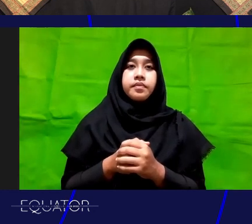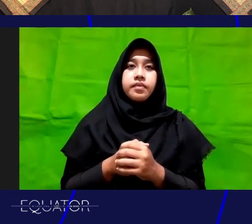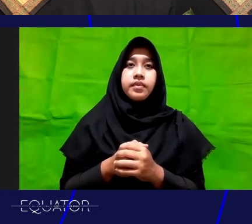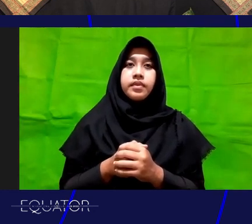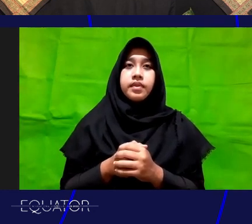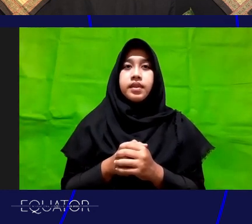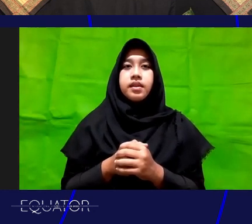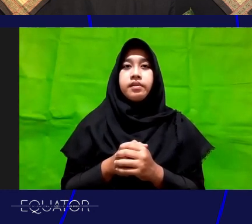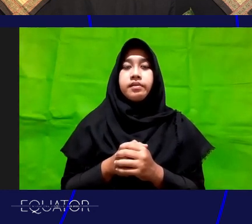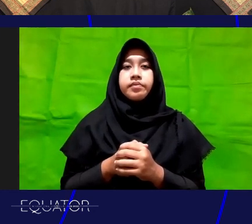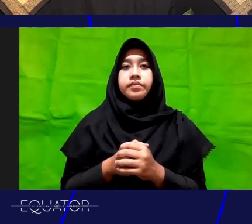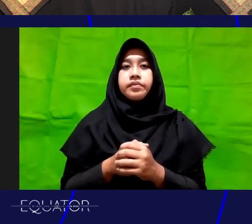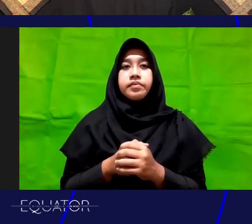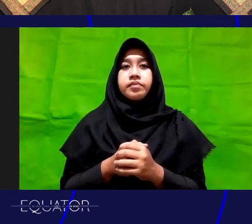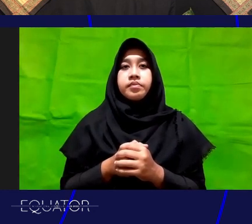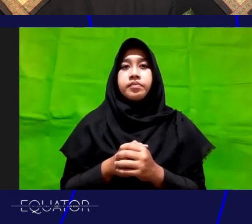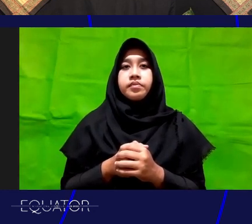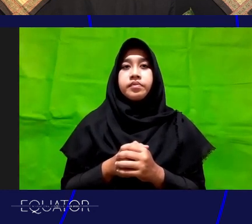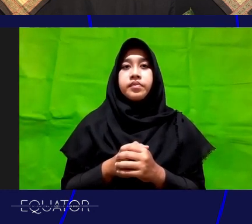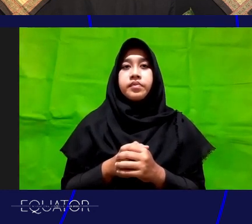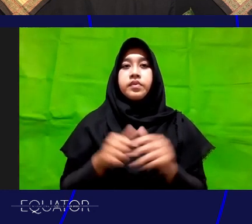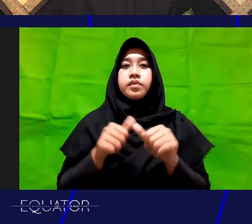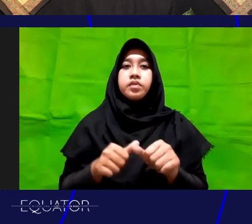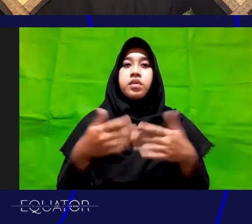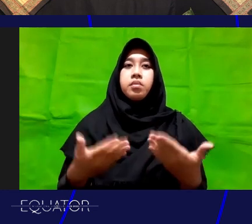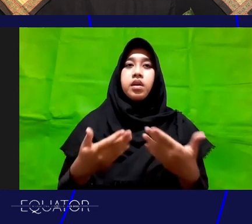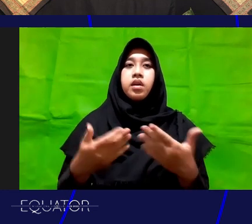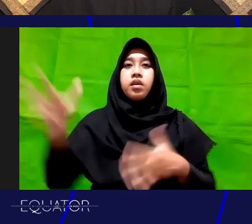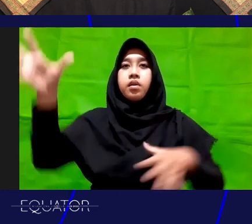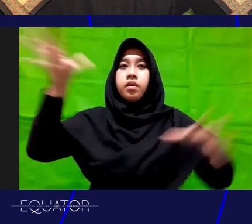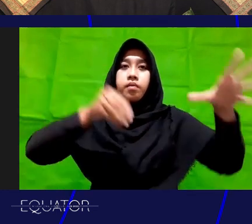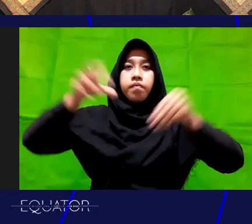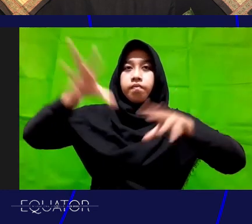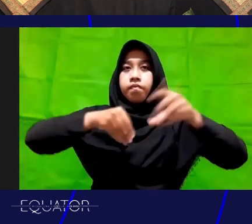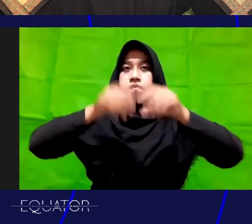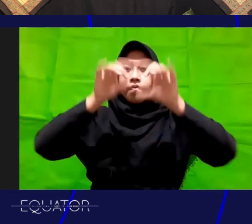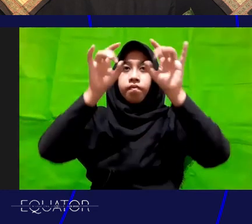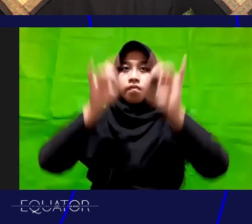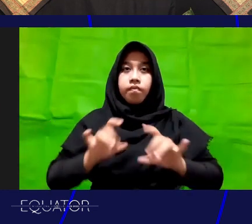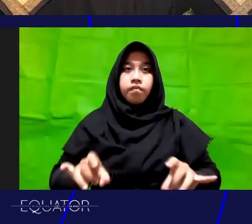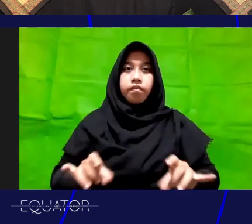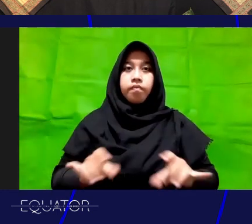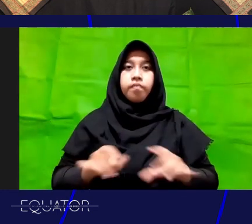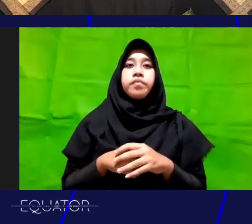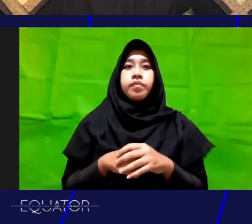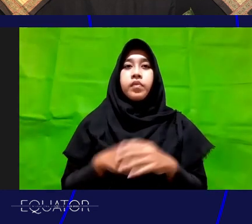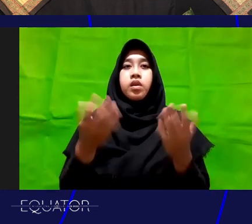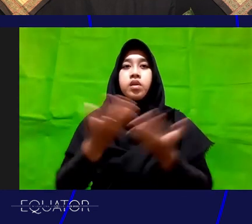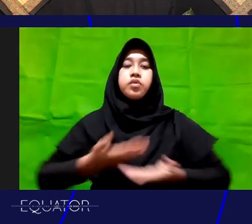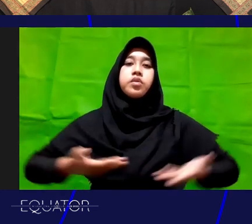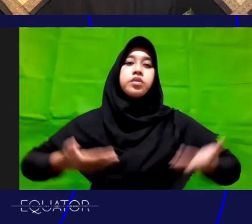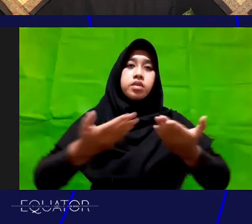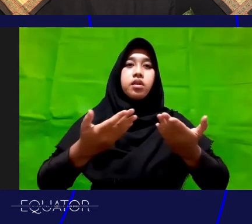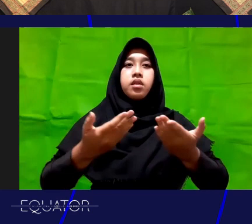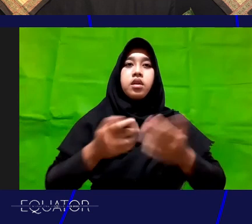trying to think and connect, how can we connect, for instance, the Global South? How can we connect these areas without not being